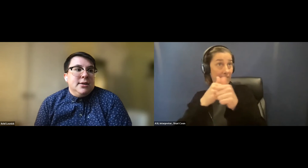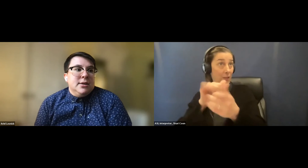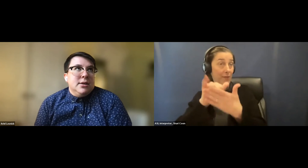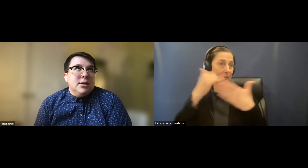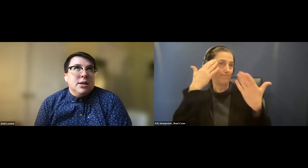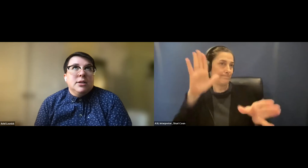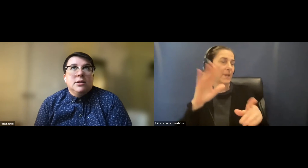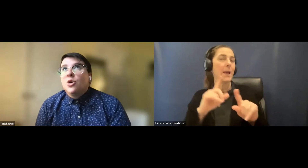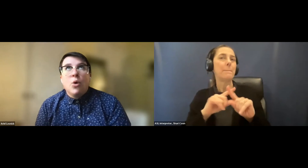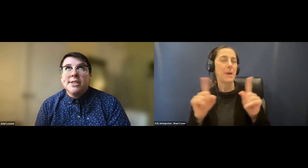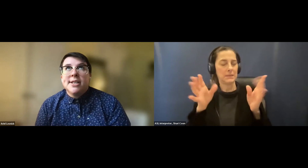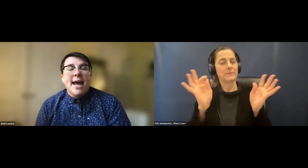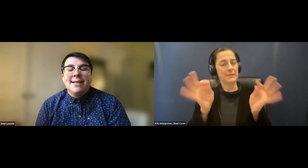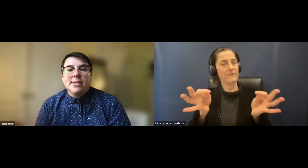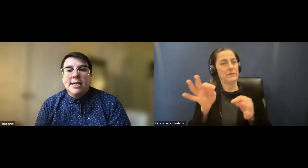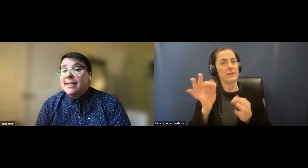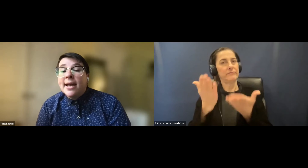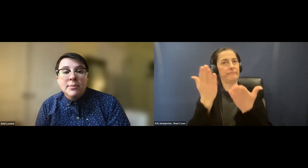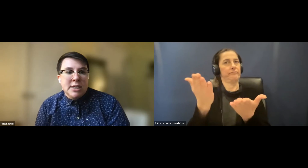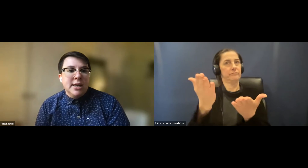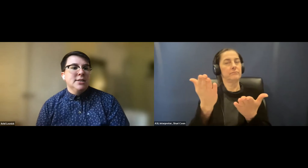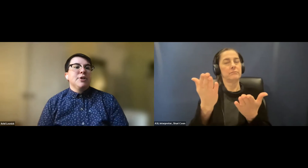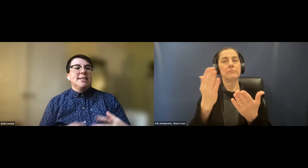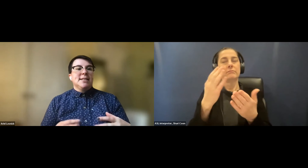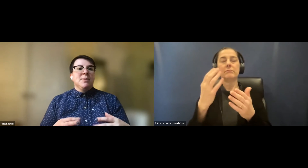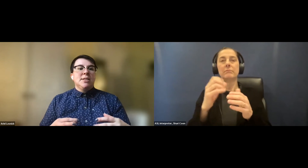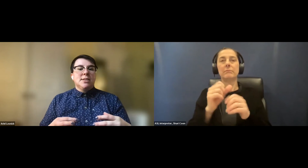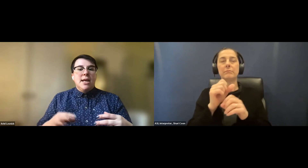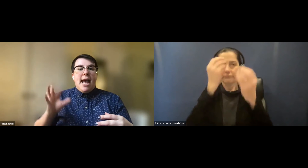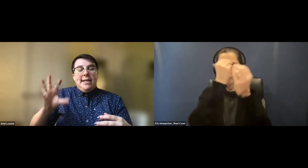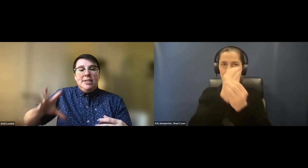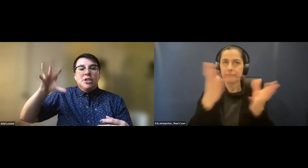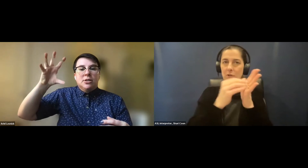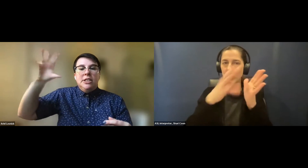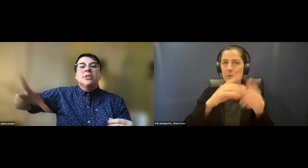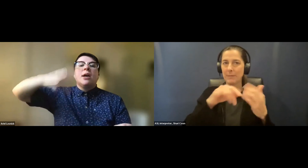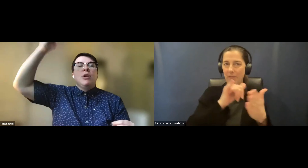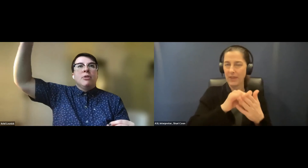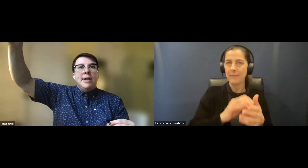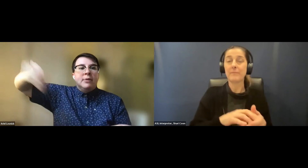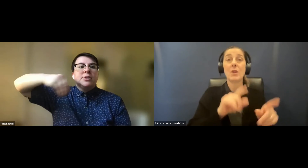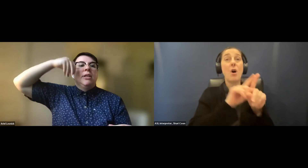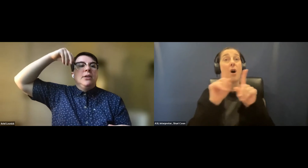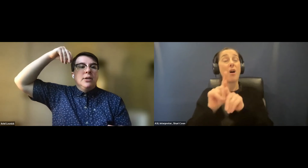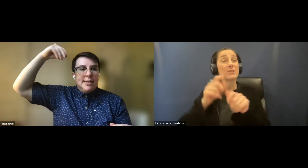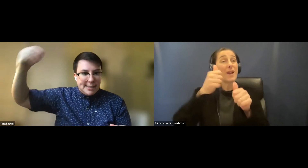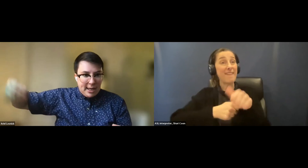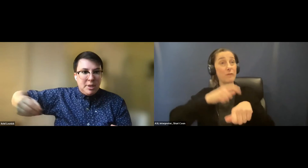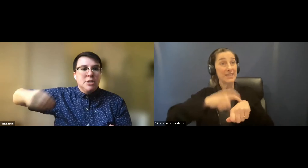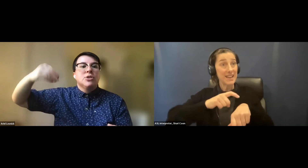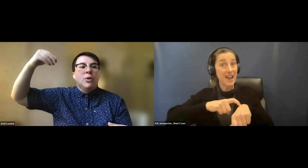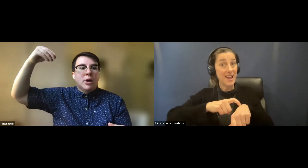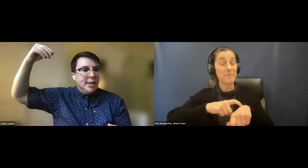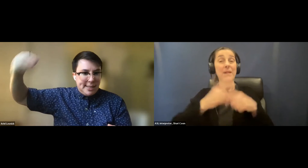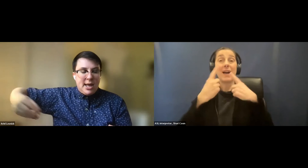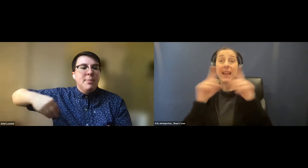a course that has exams and different assessments at each time when you're announcing an